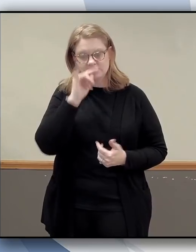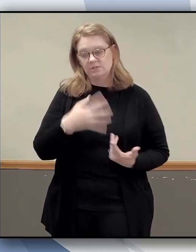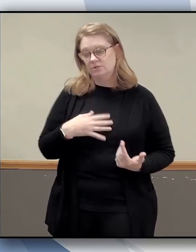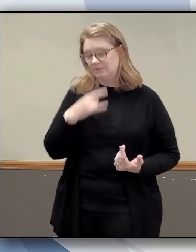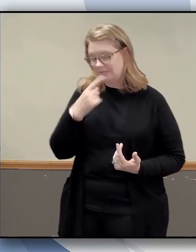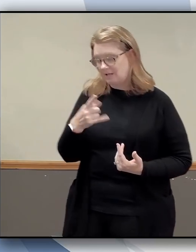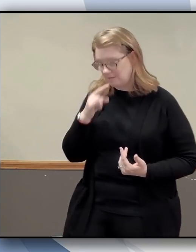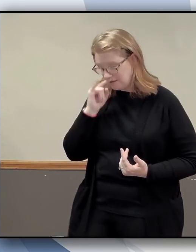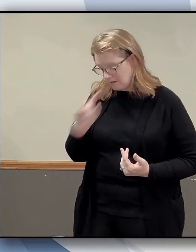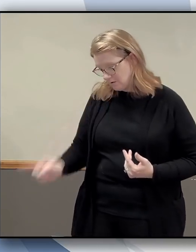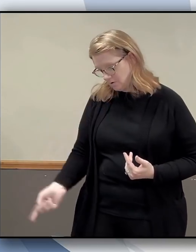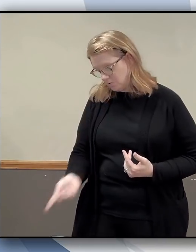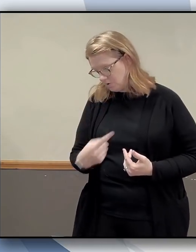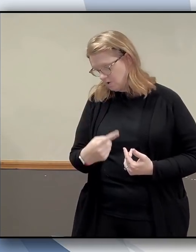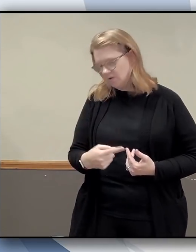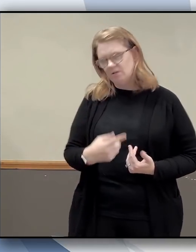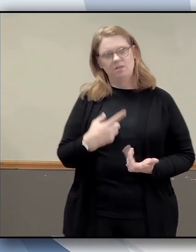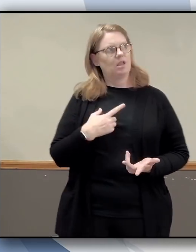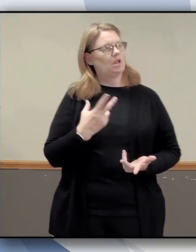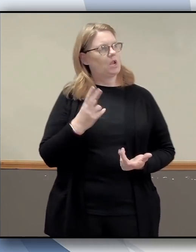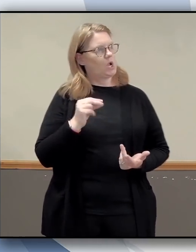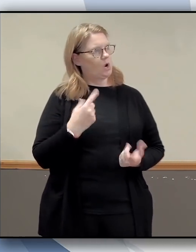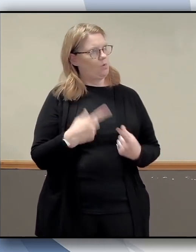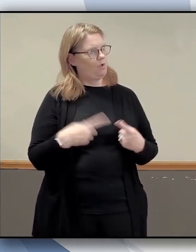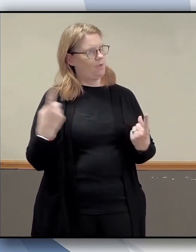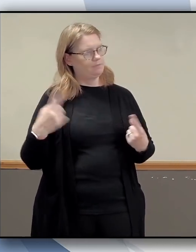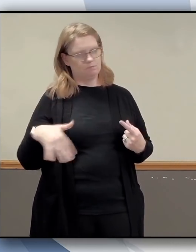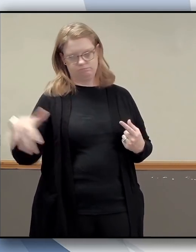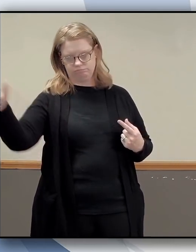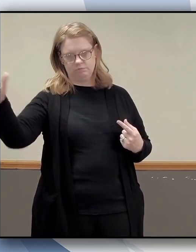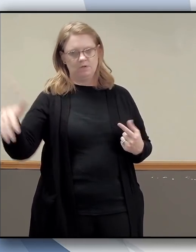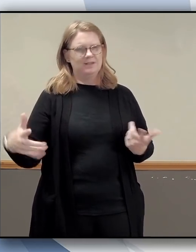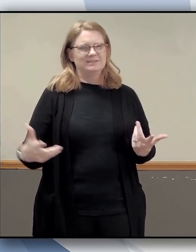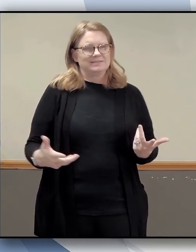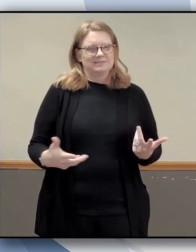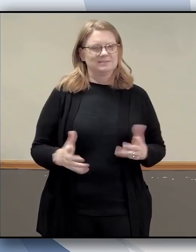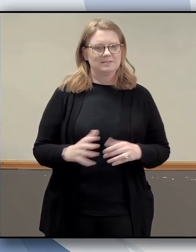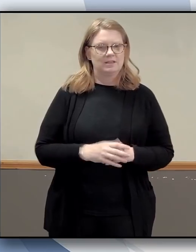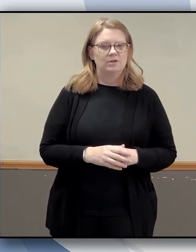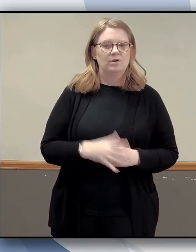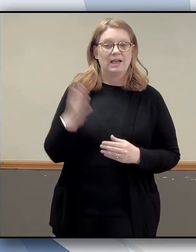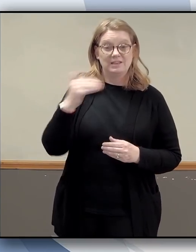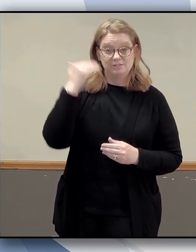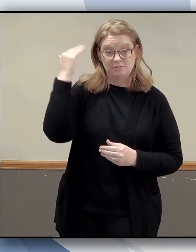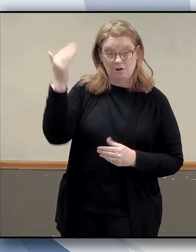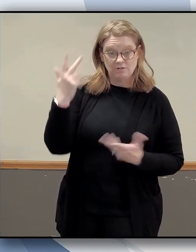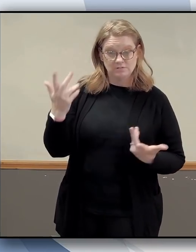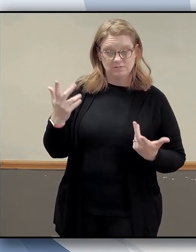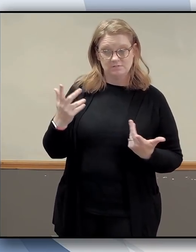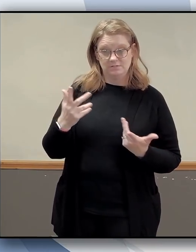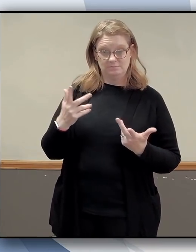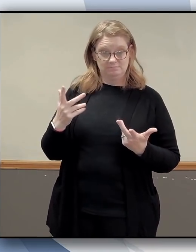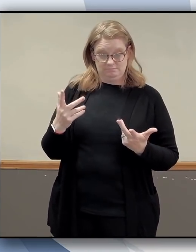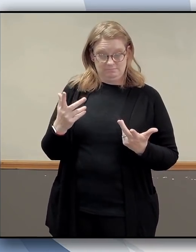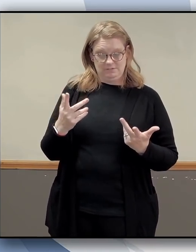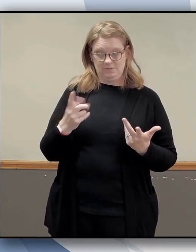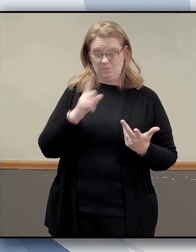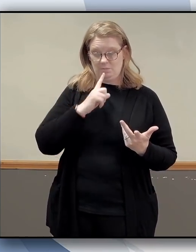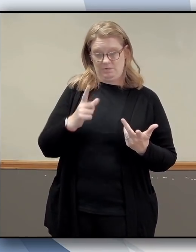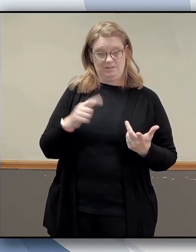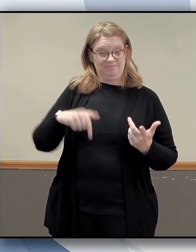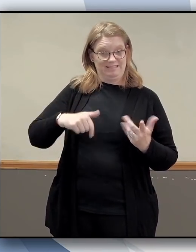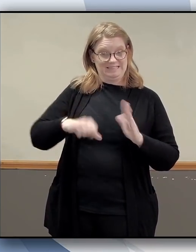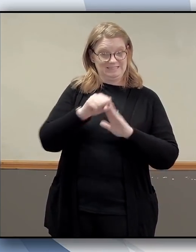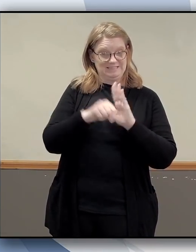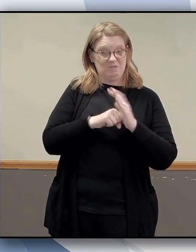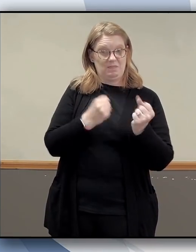to do something, they want to do exactly the opposite. I think as adults, we don't lose all of that, particularly in a state where we love our freedom. And